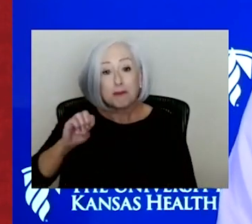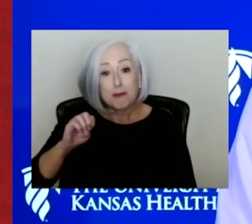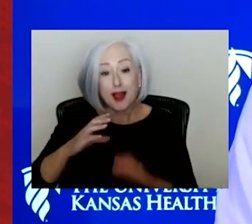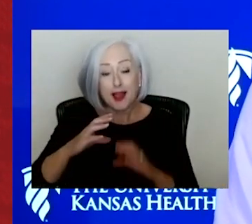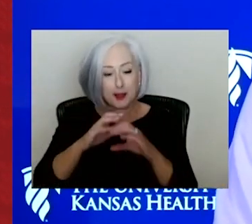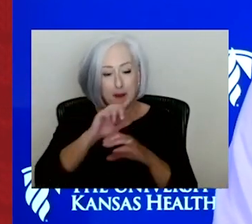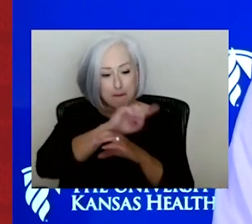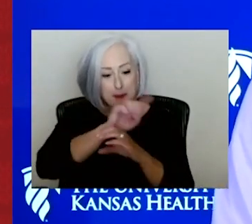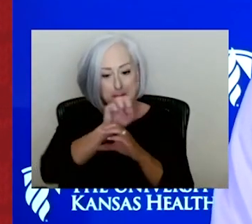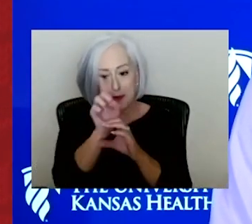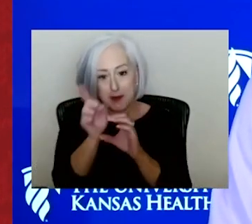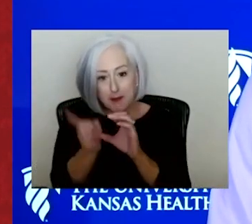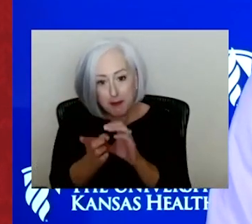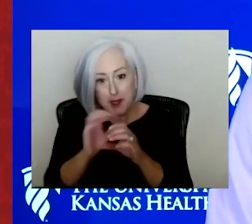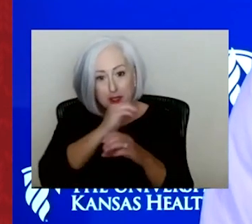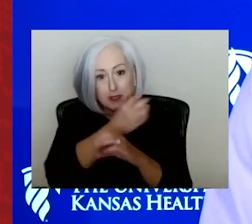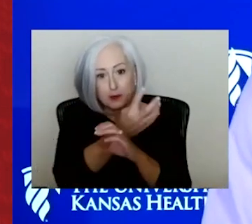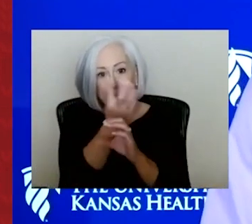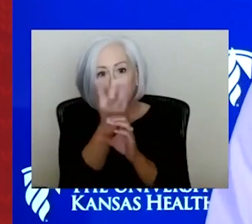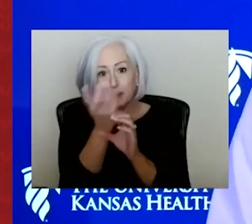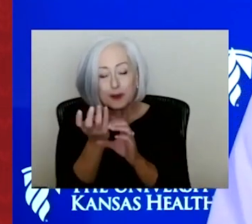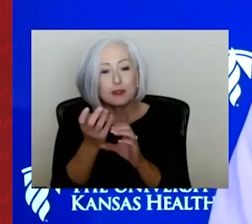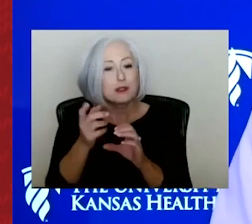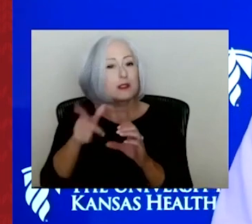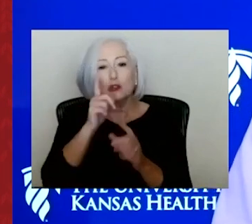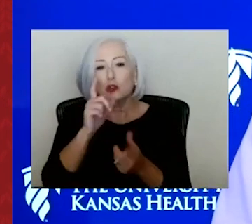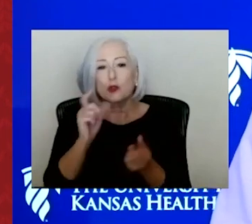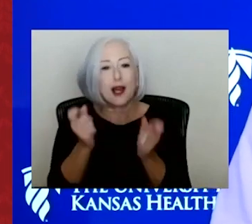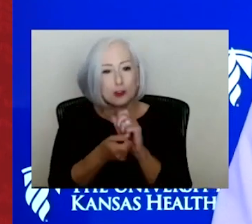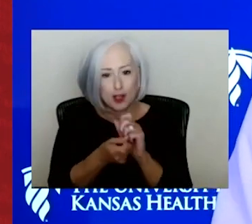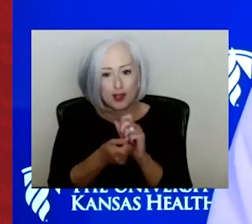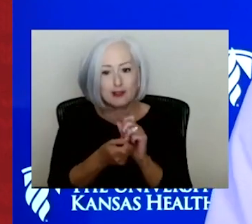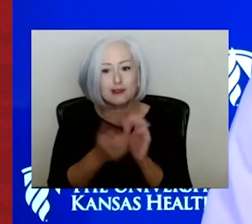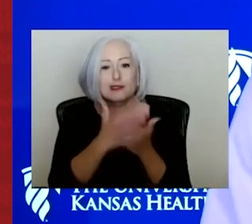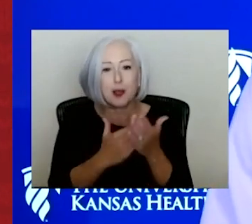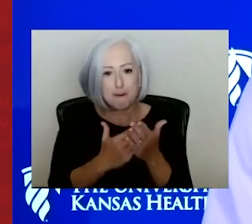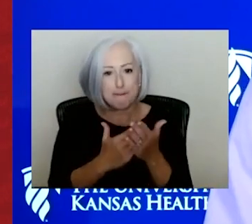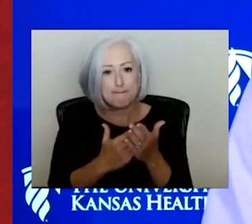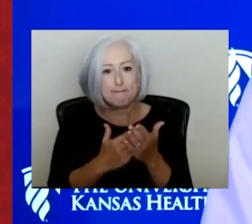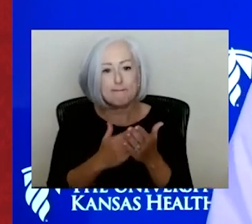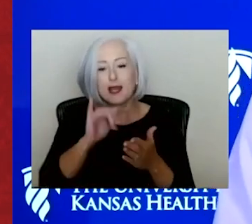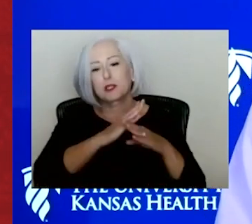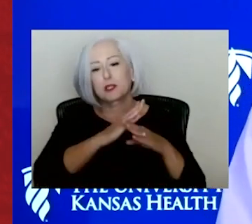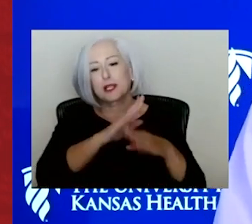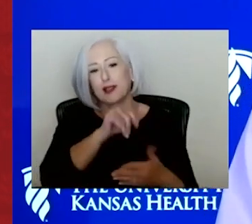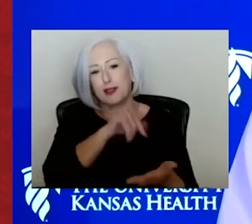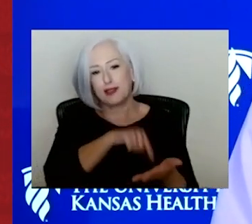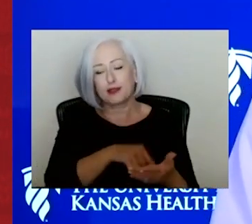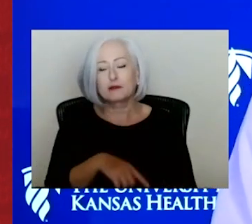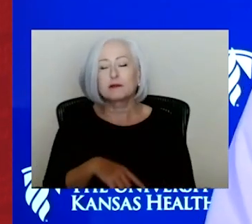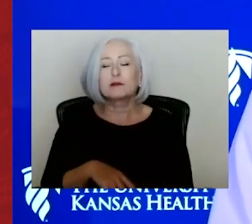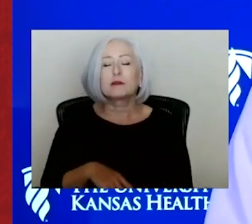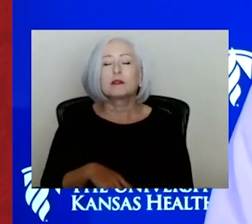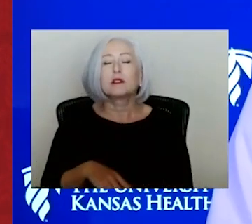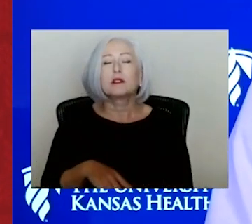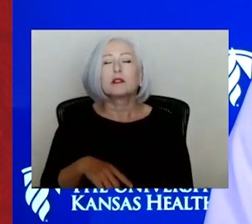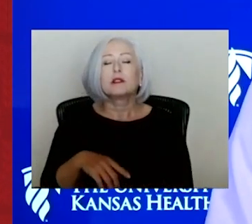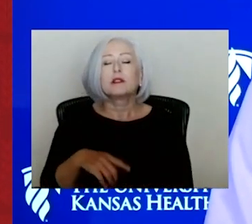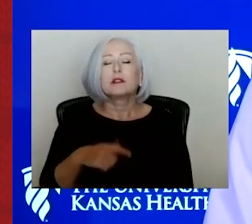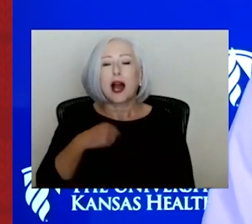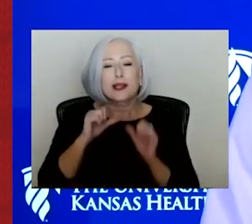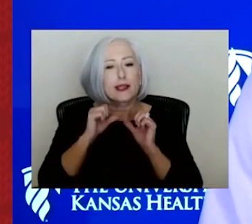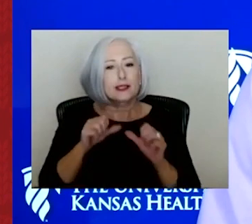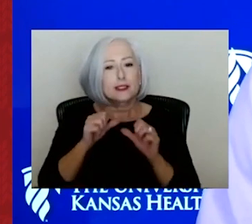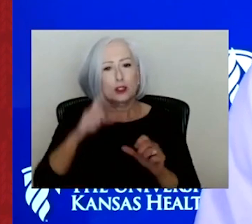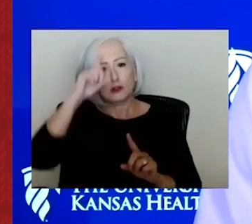gain immune response from that, and because of that, I continue to be optimistic that right now there won't be evasion of